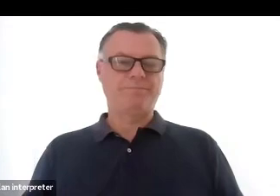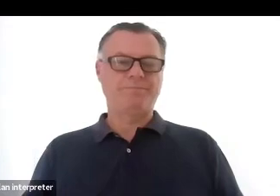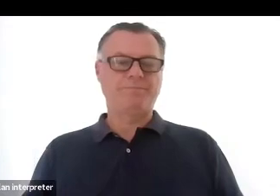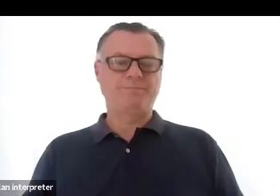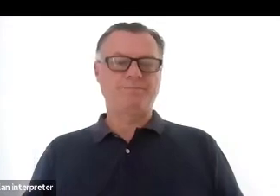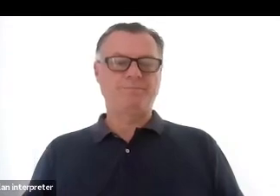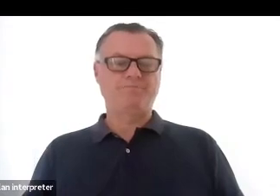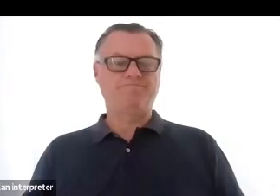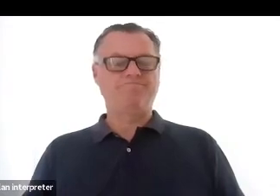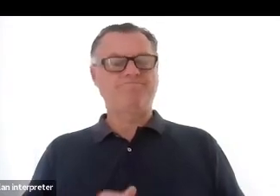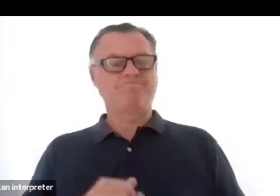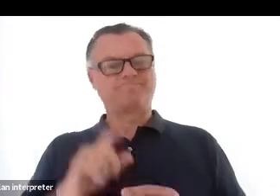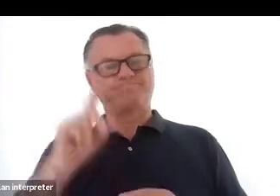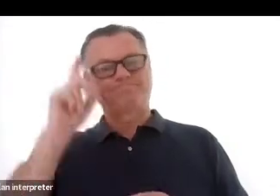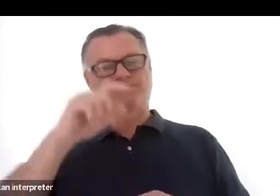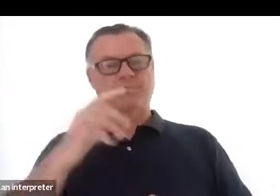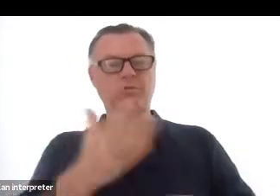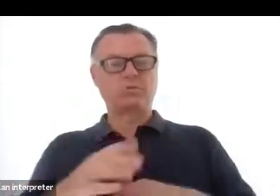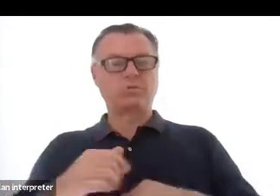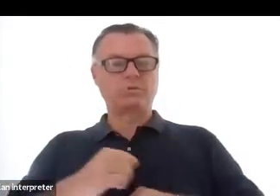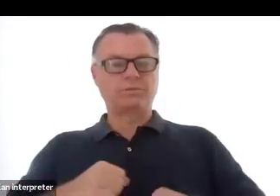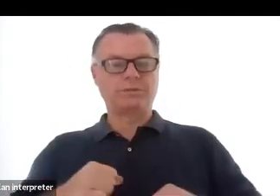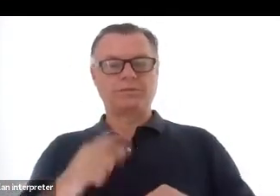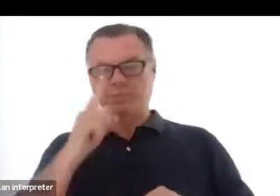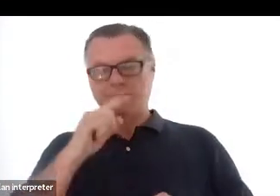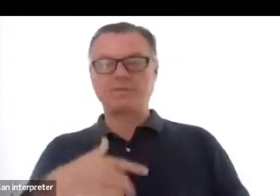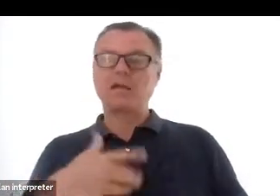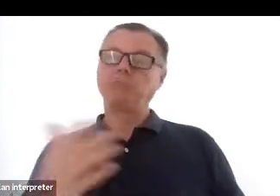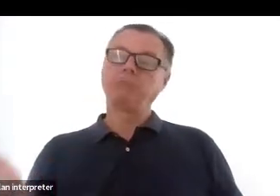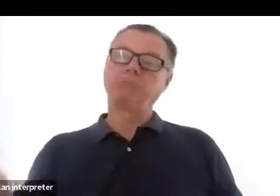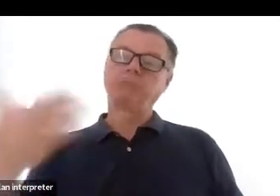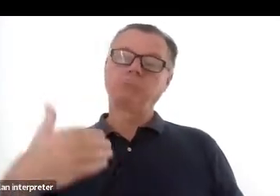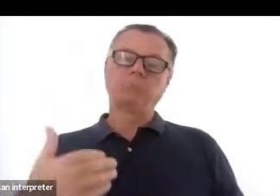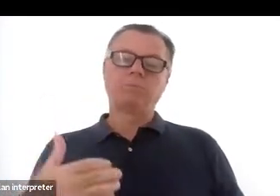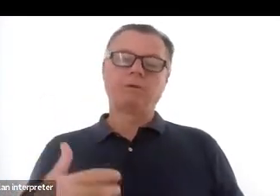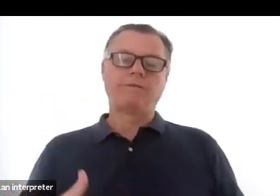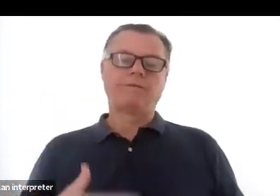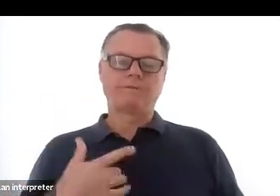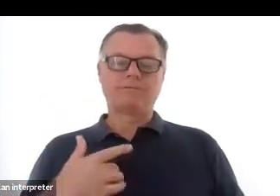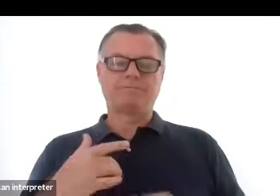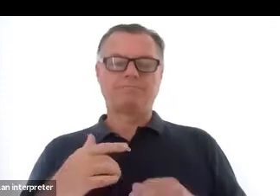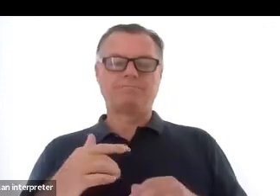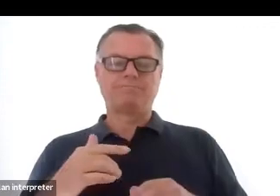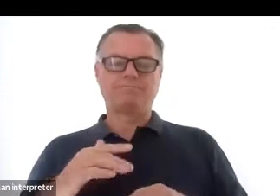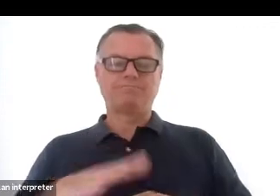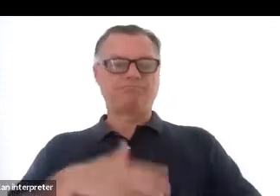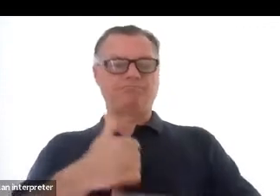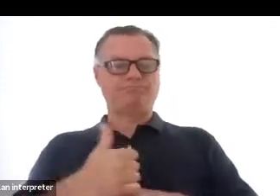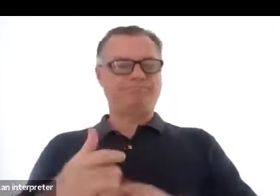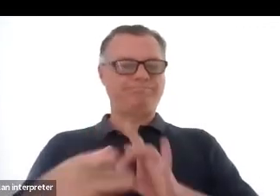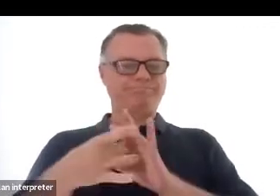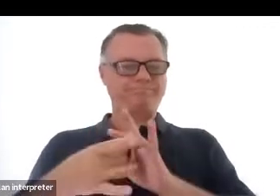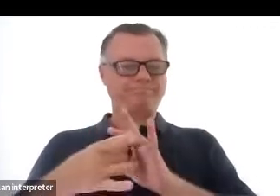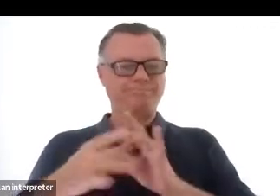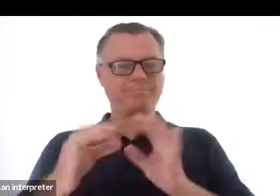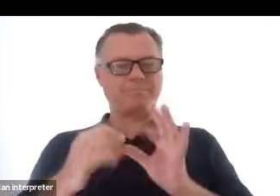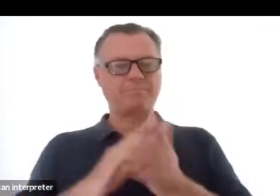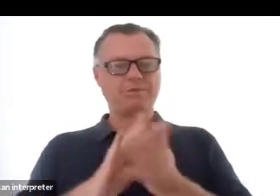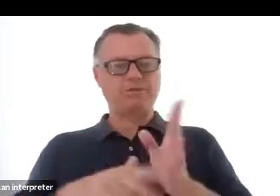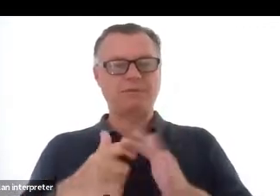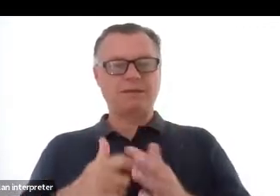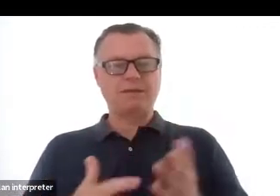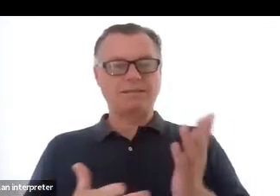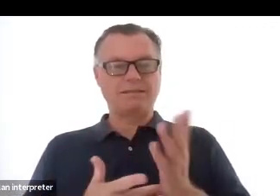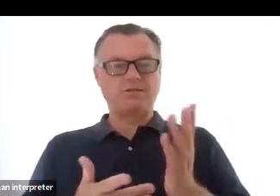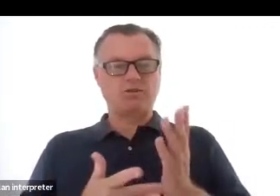We've created spaces where belonging isn't just an invitation, it's a benchmark. And we've seen technology open worlds,